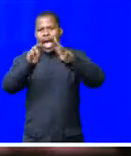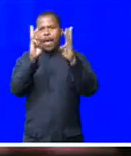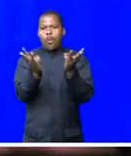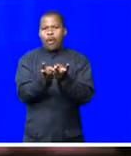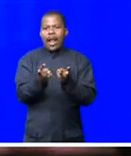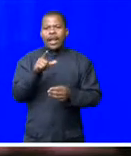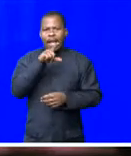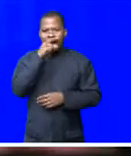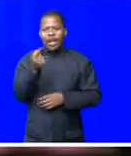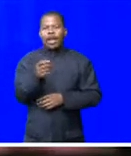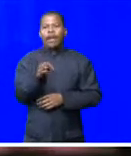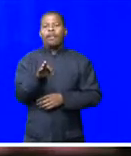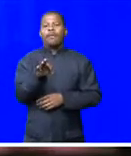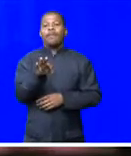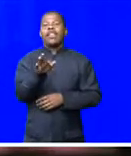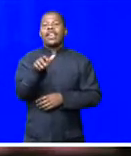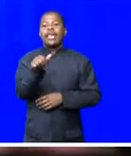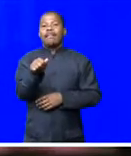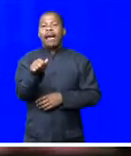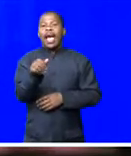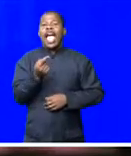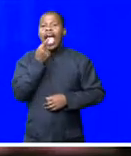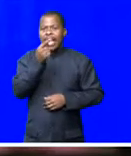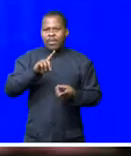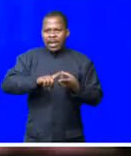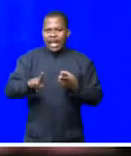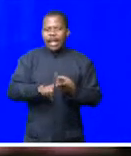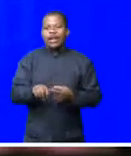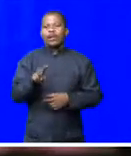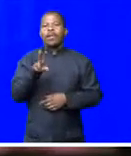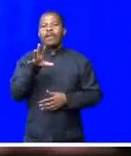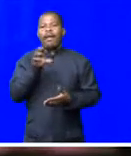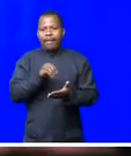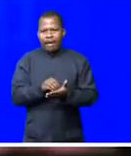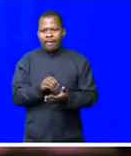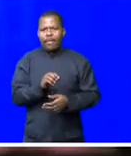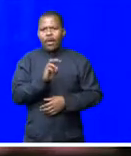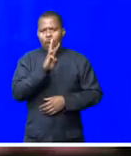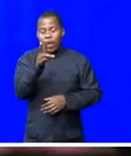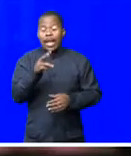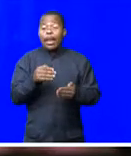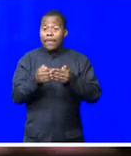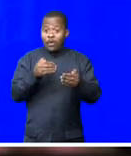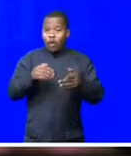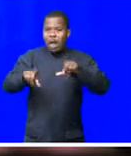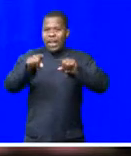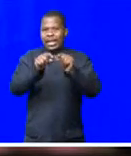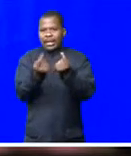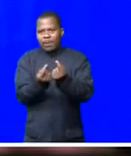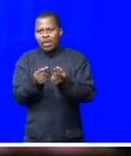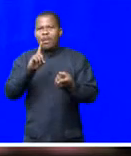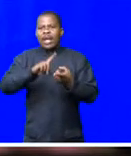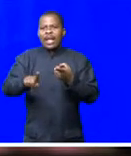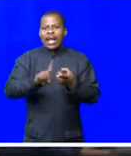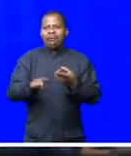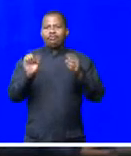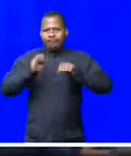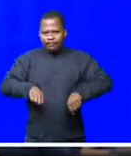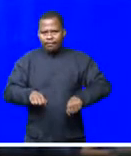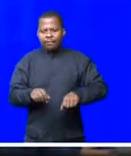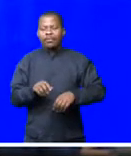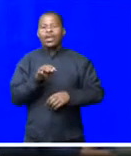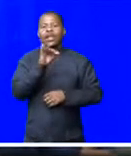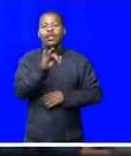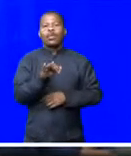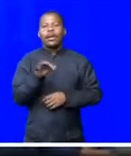yesive asavumelekile ukuthi etene badlali abangamashumi lamabili nesihlanu. Kanzi phambilini emakhethelo yesive bekavumeleke ukuthi ede